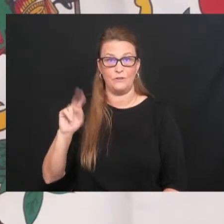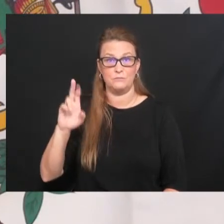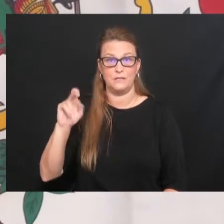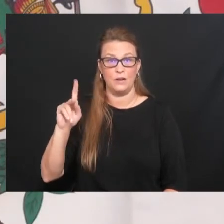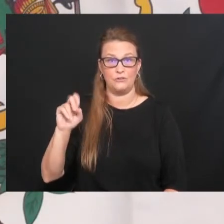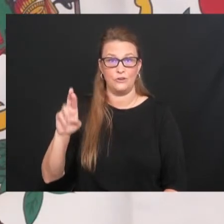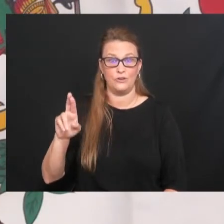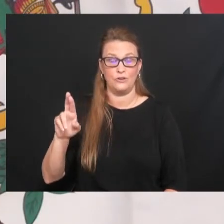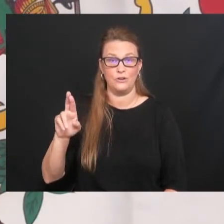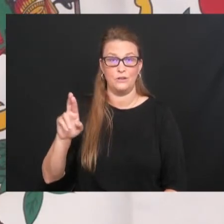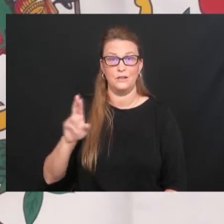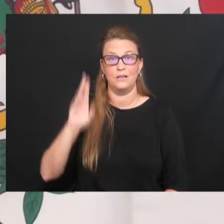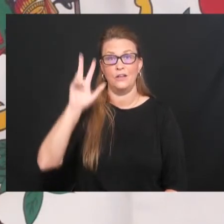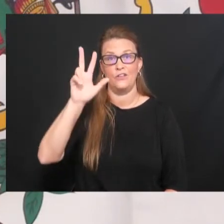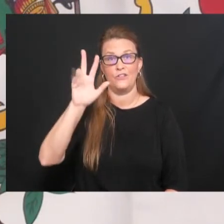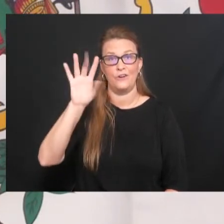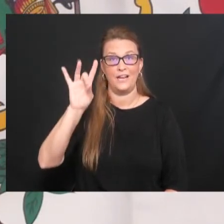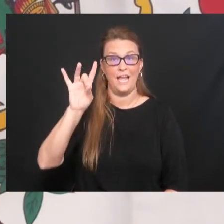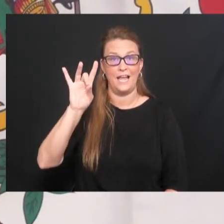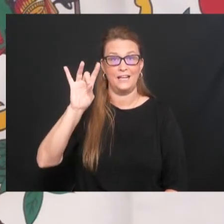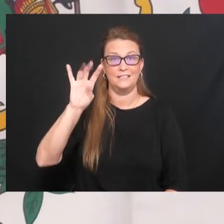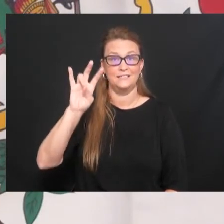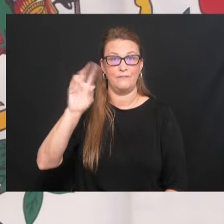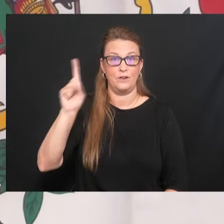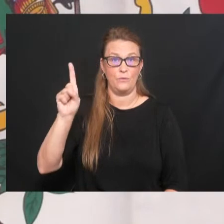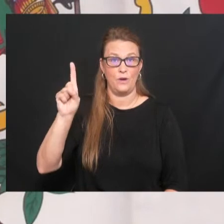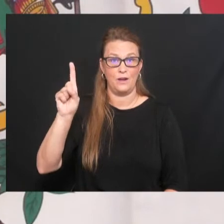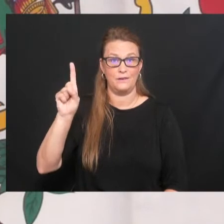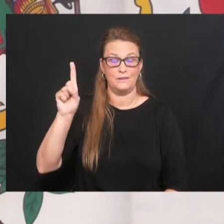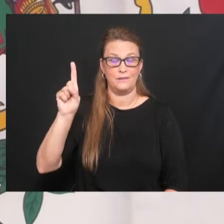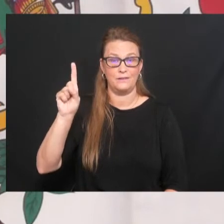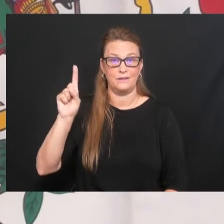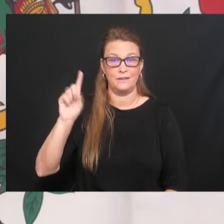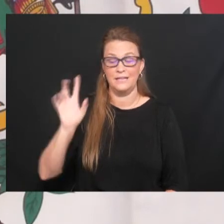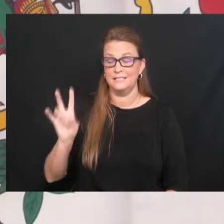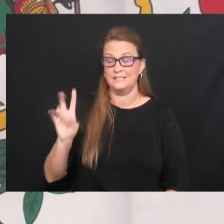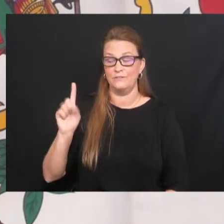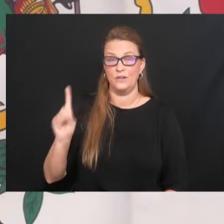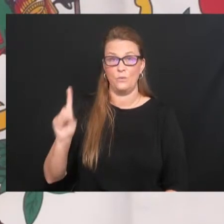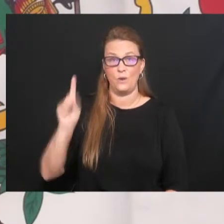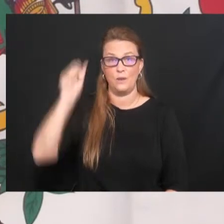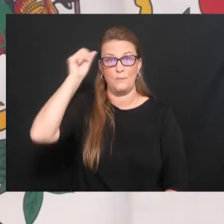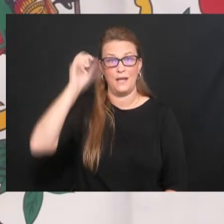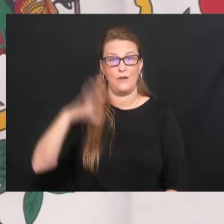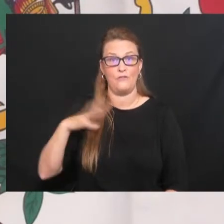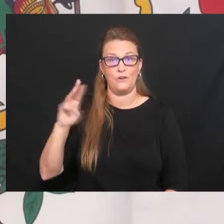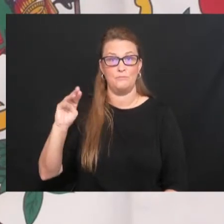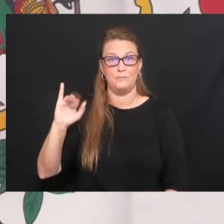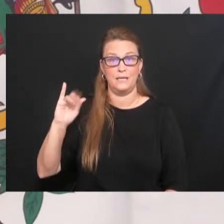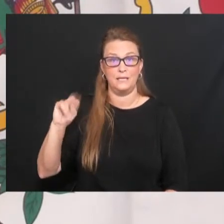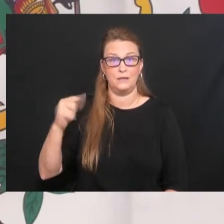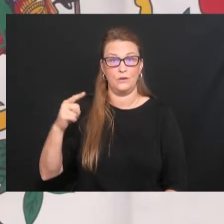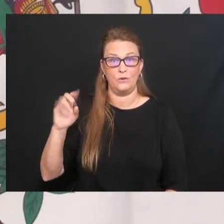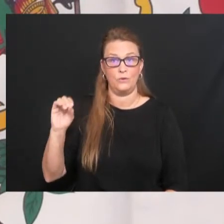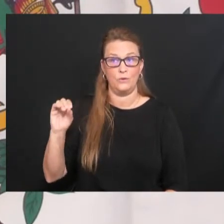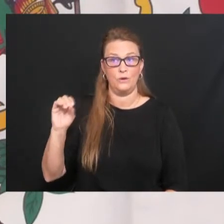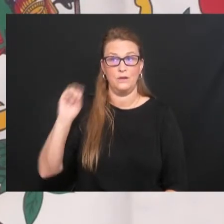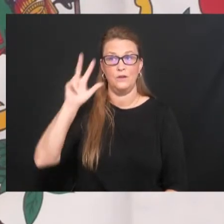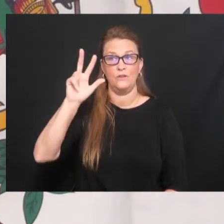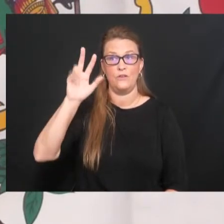County. The 3,871st death, a 71-year-old male from Mingo County. The